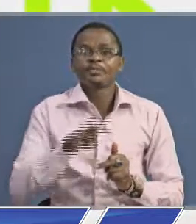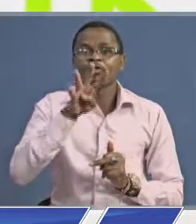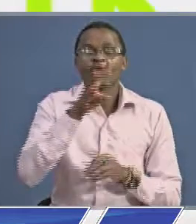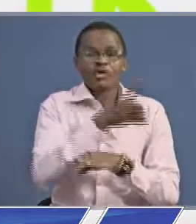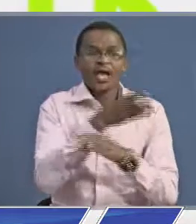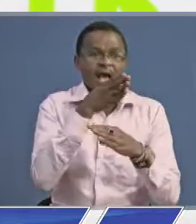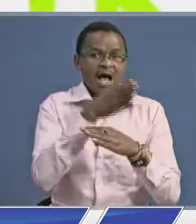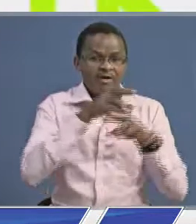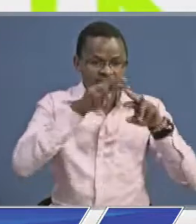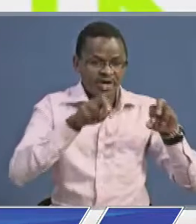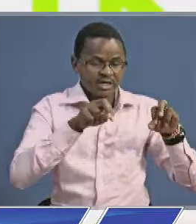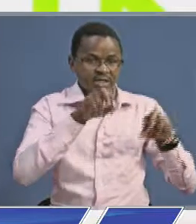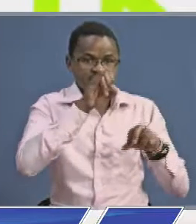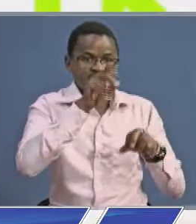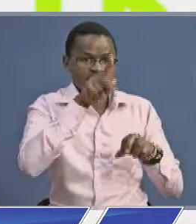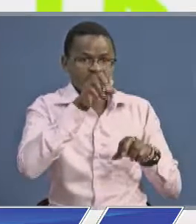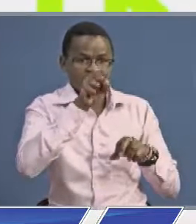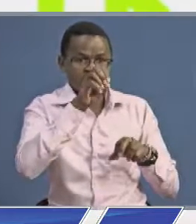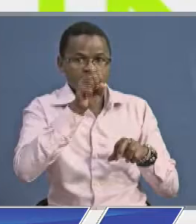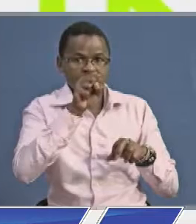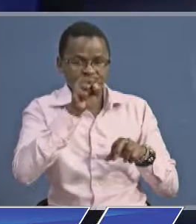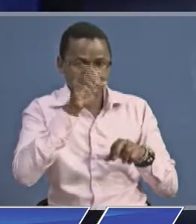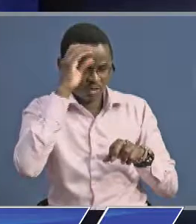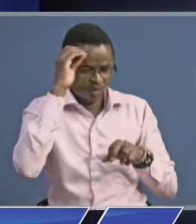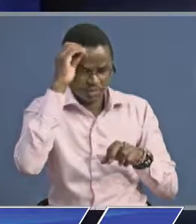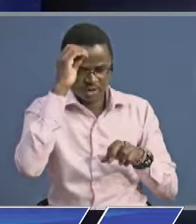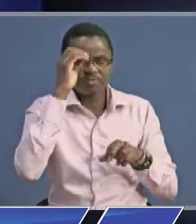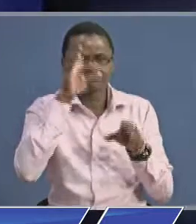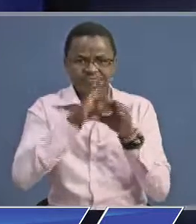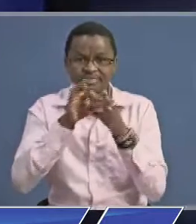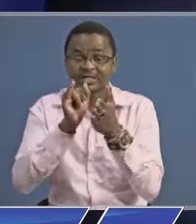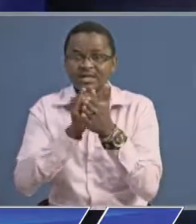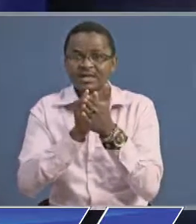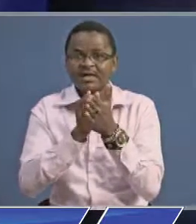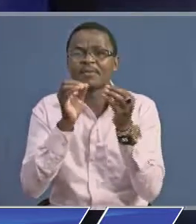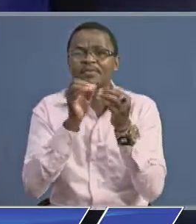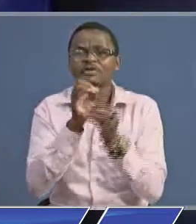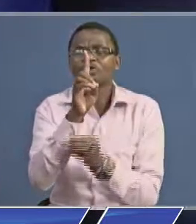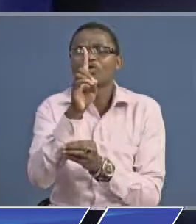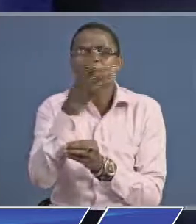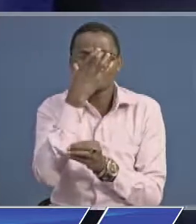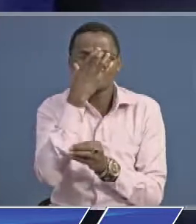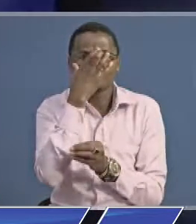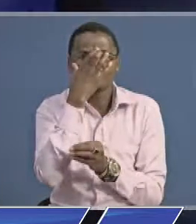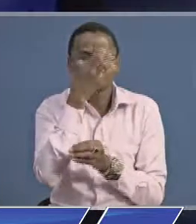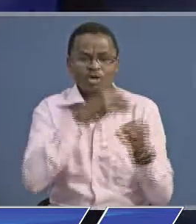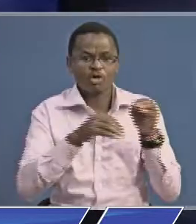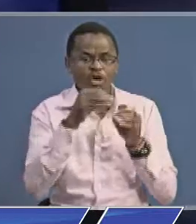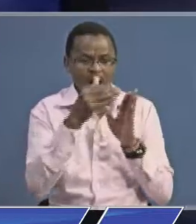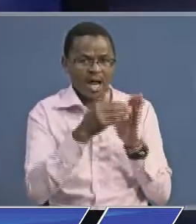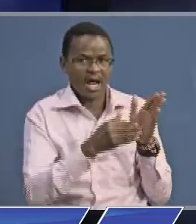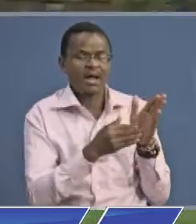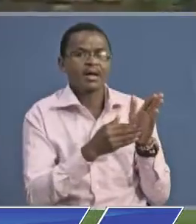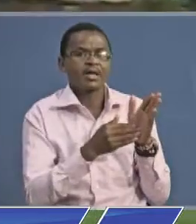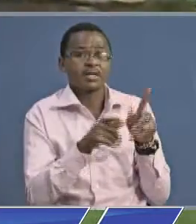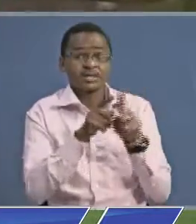4 days after research body Ipsos Synovate released opinion poll results that placed Deputy President William Ruto on top of the corruption list,